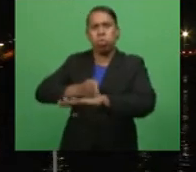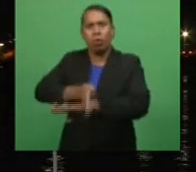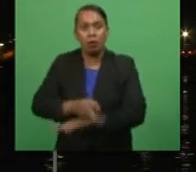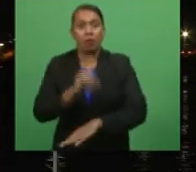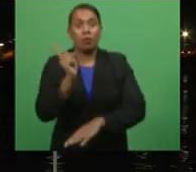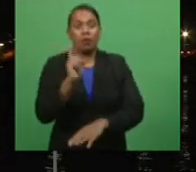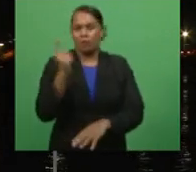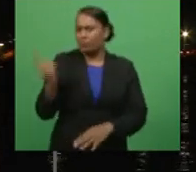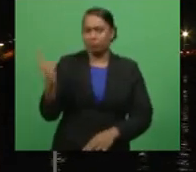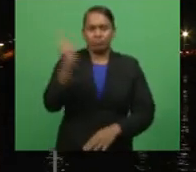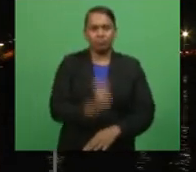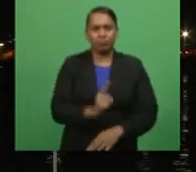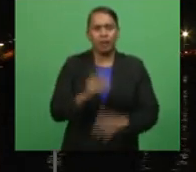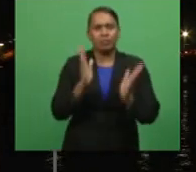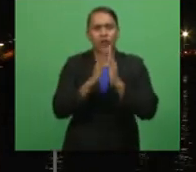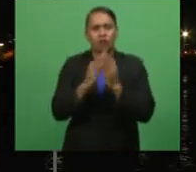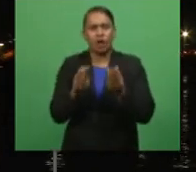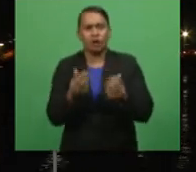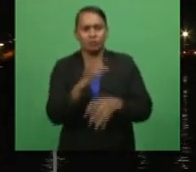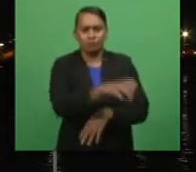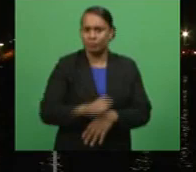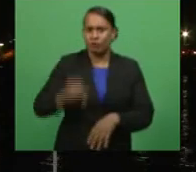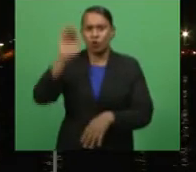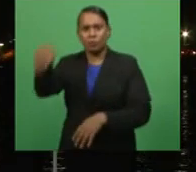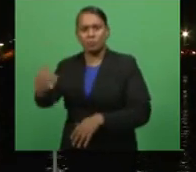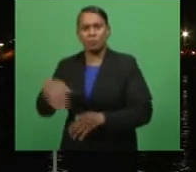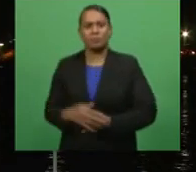home. Eleanor Terangaiviu tells us why.